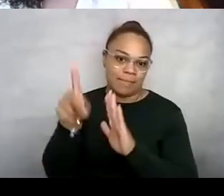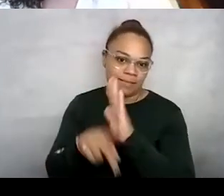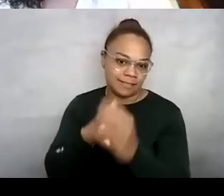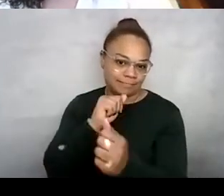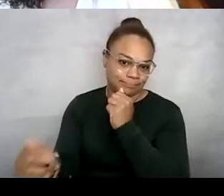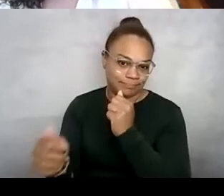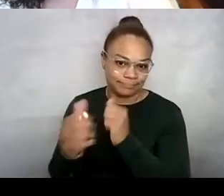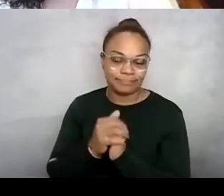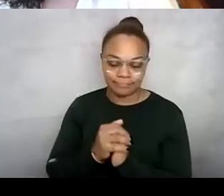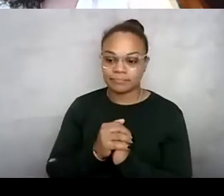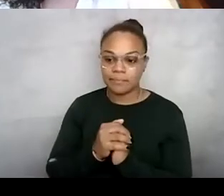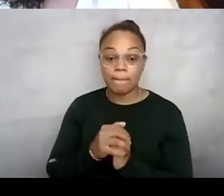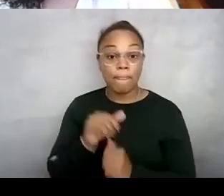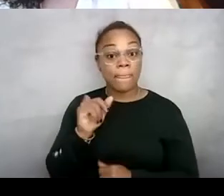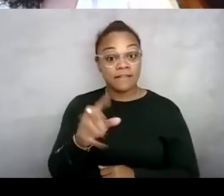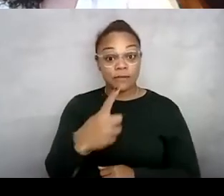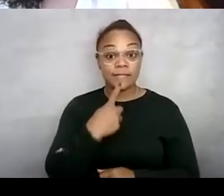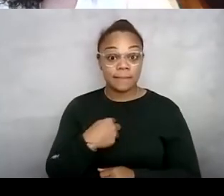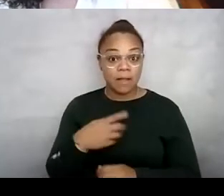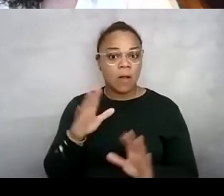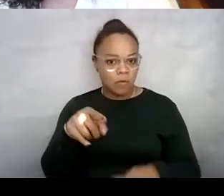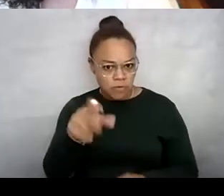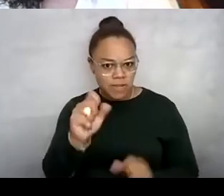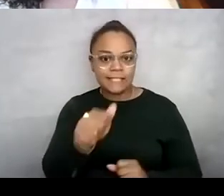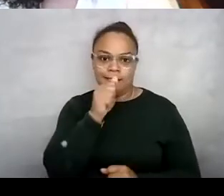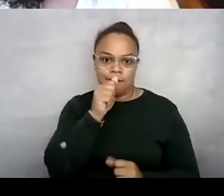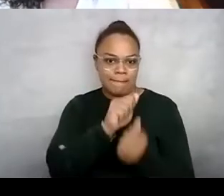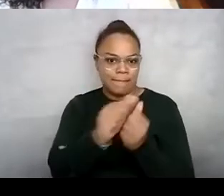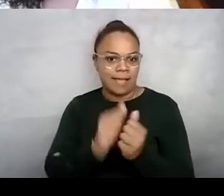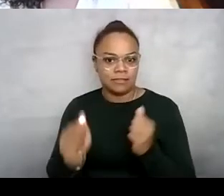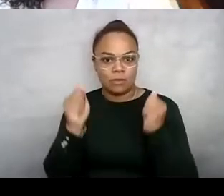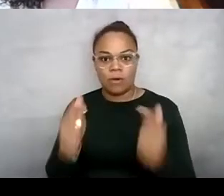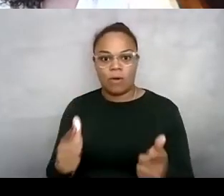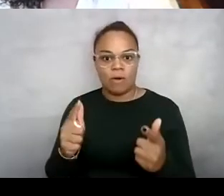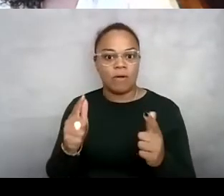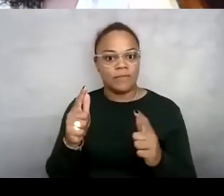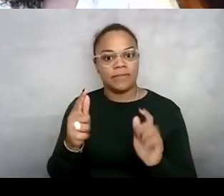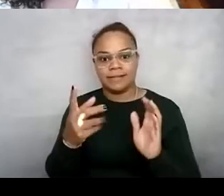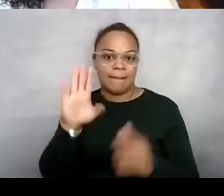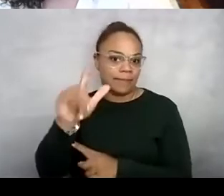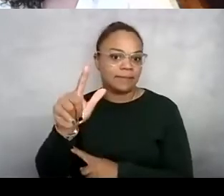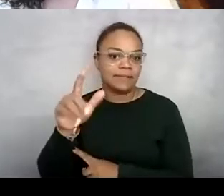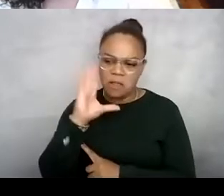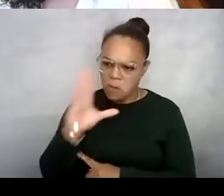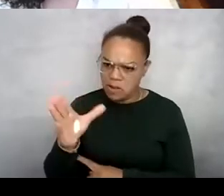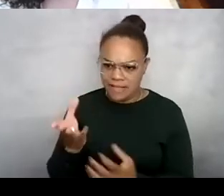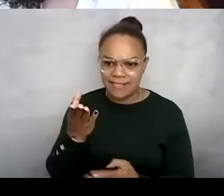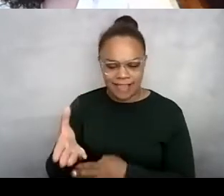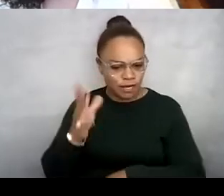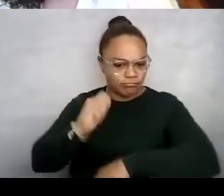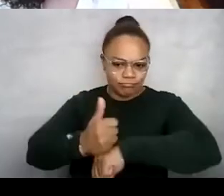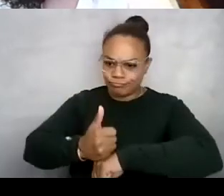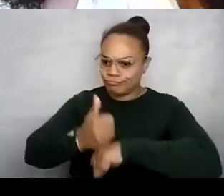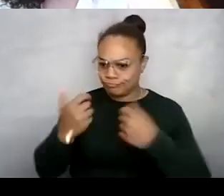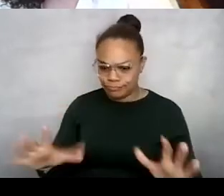fact, if you said to me, you can secretly pass all of these ordinances, they'll exist on very thin ice. You'll always